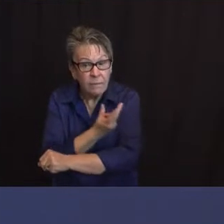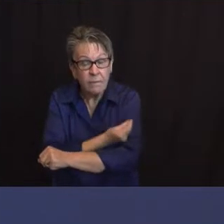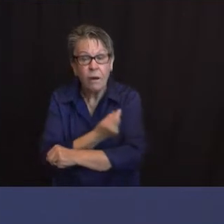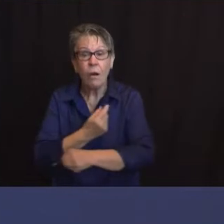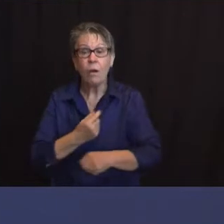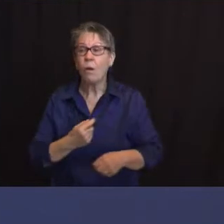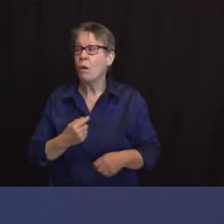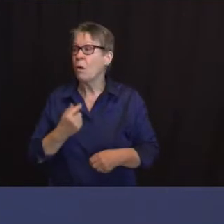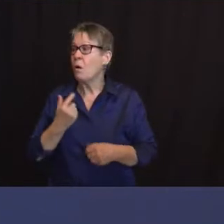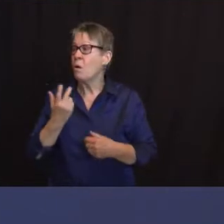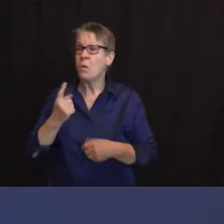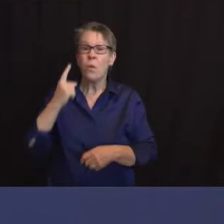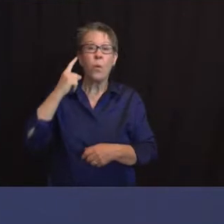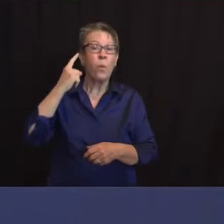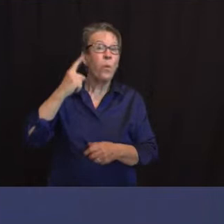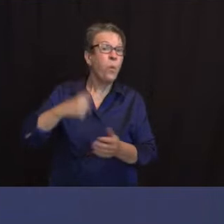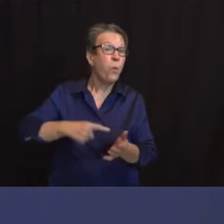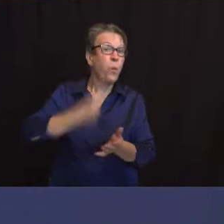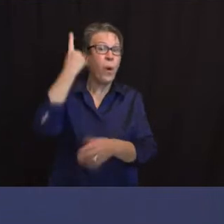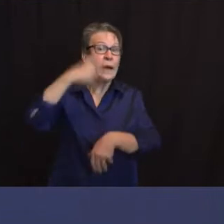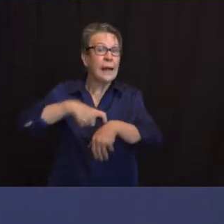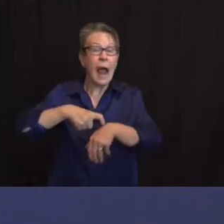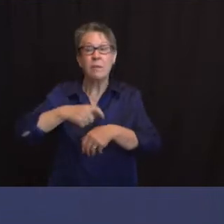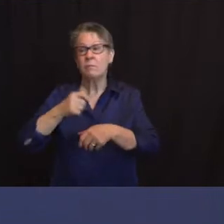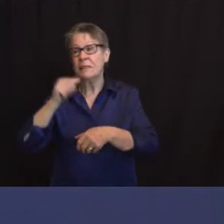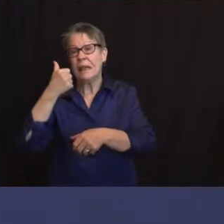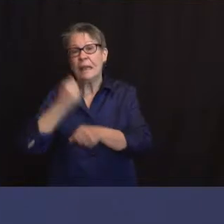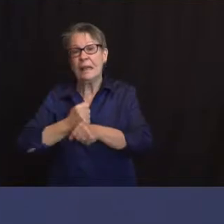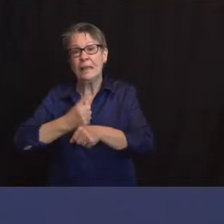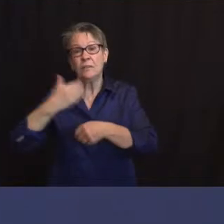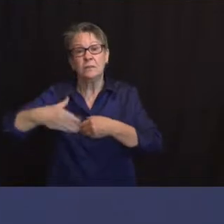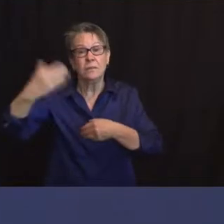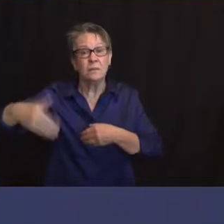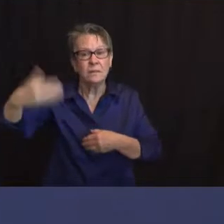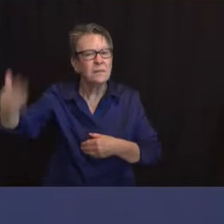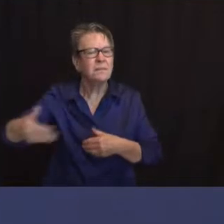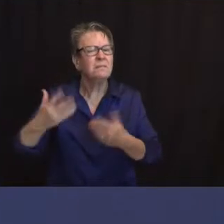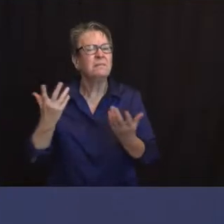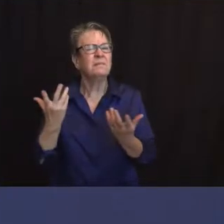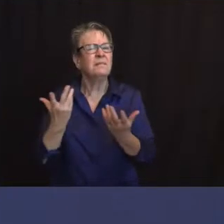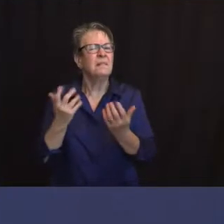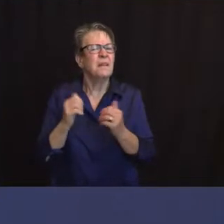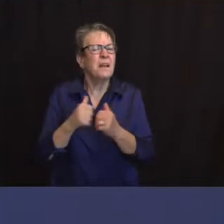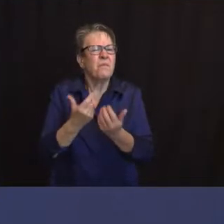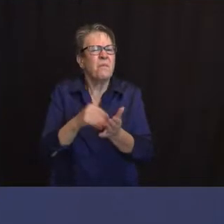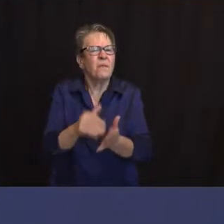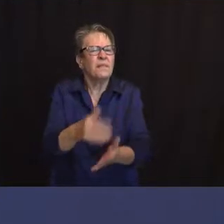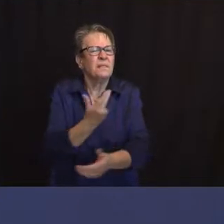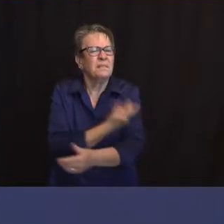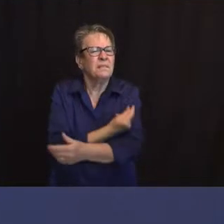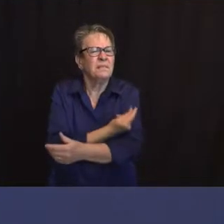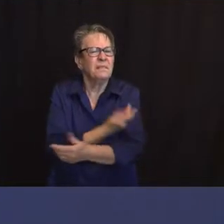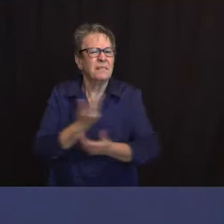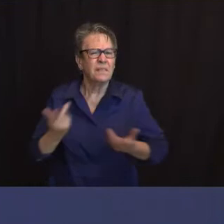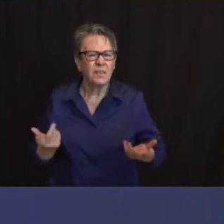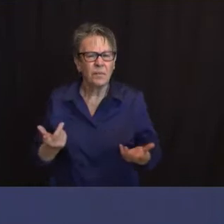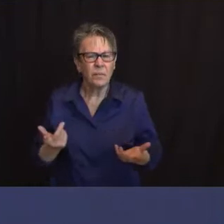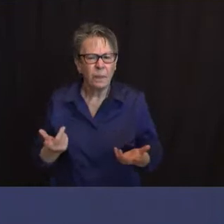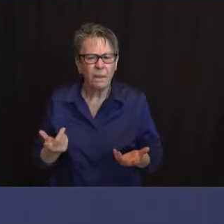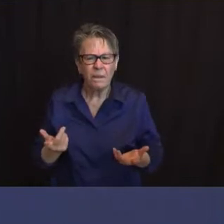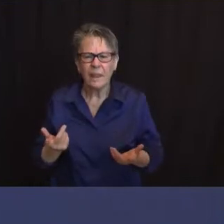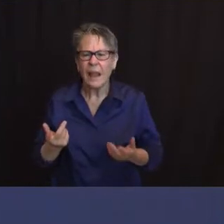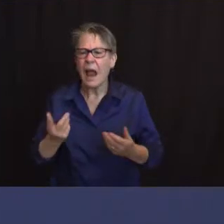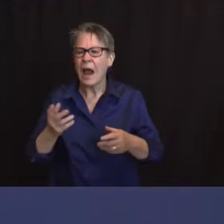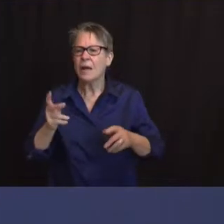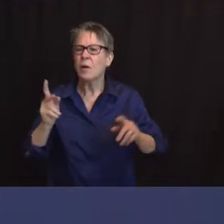on why? I guess I'll say this is a glass half empty question. Hey, wait a minute. I went through all the work to get